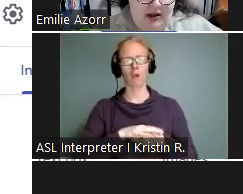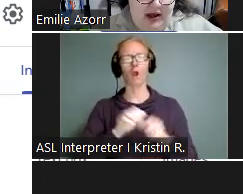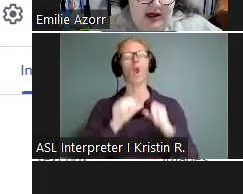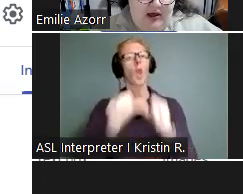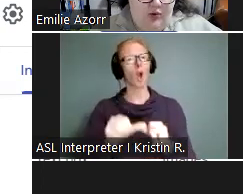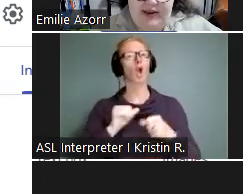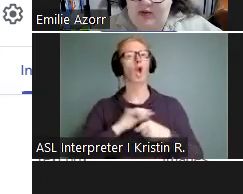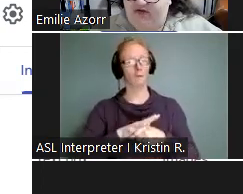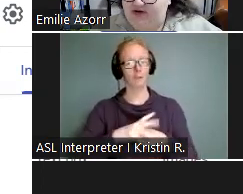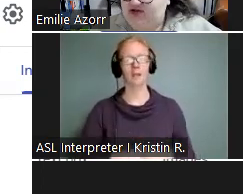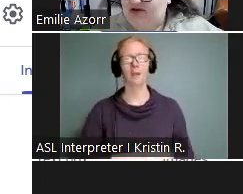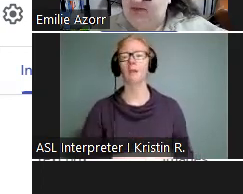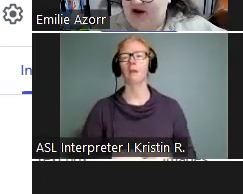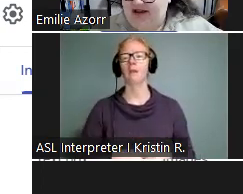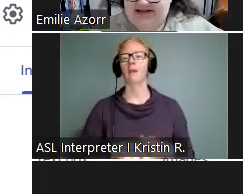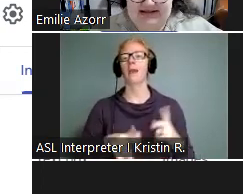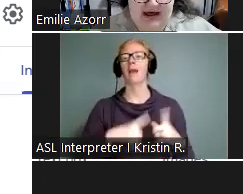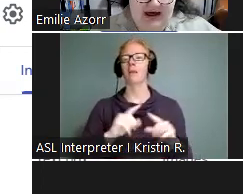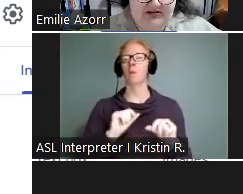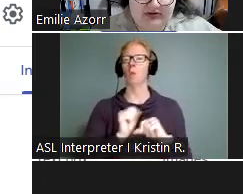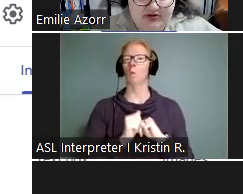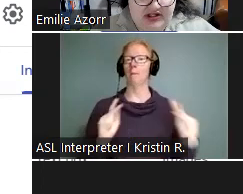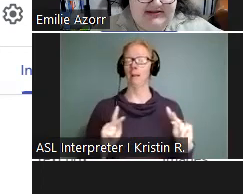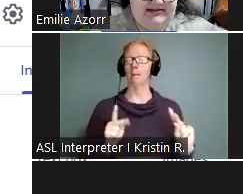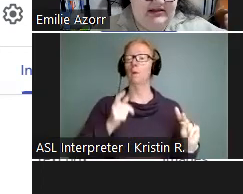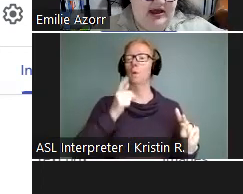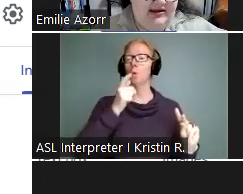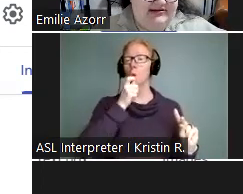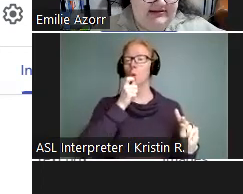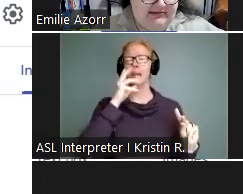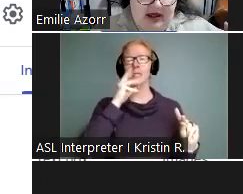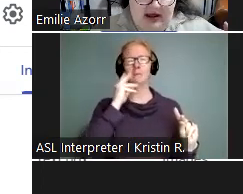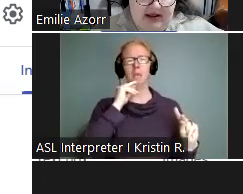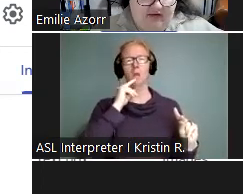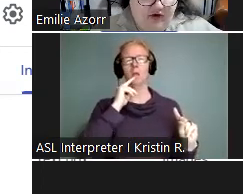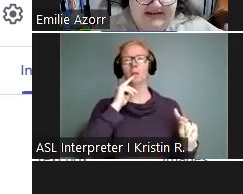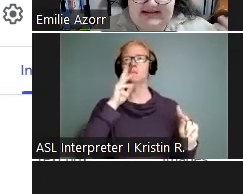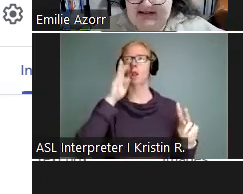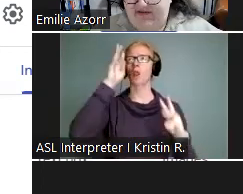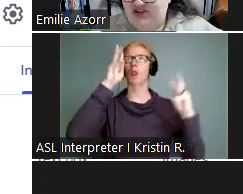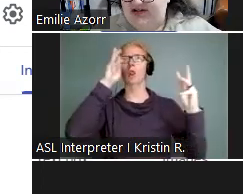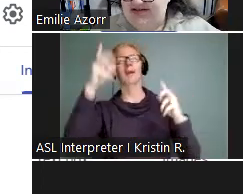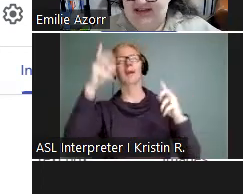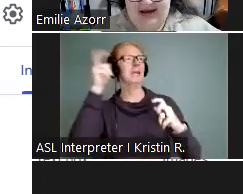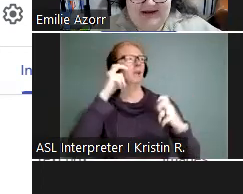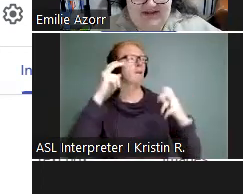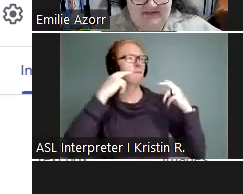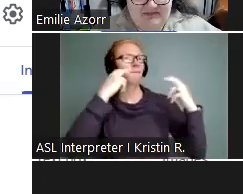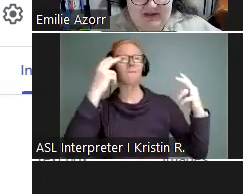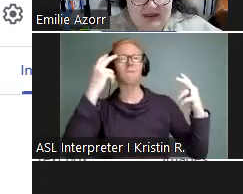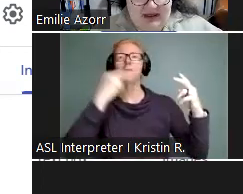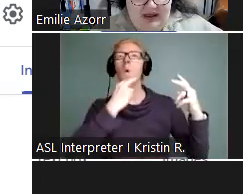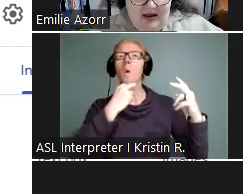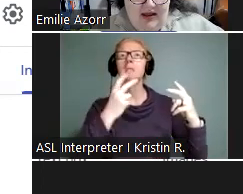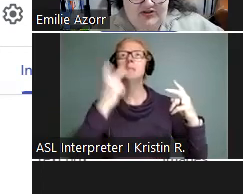for working with folks who experience delusions, hear voices, see visions, that kind of